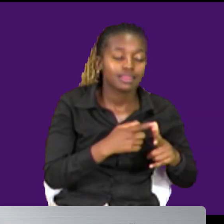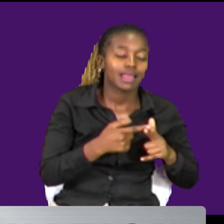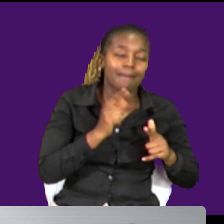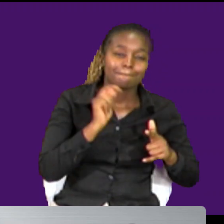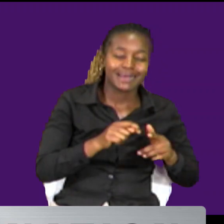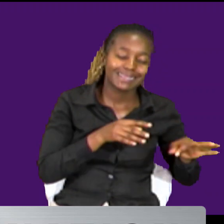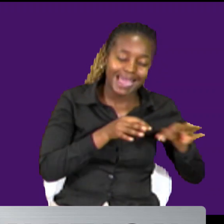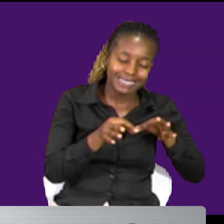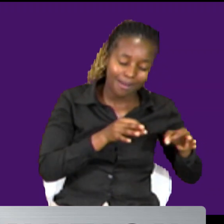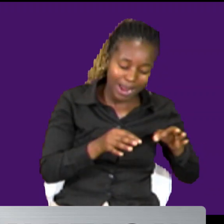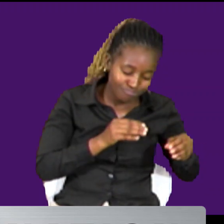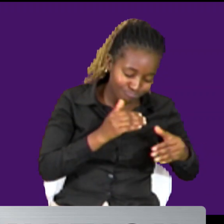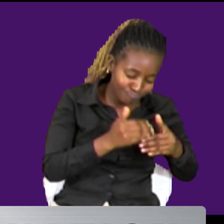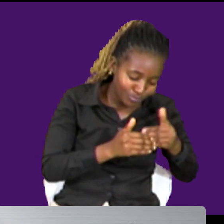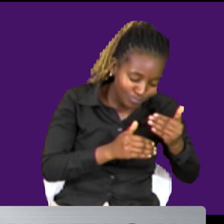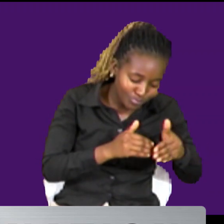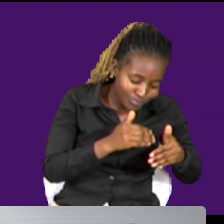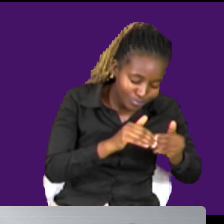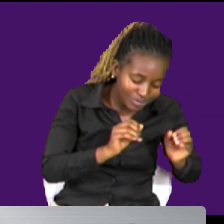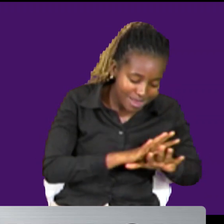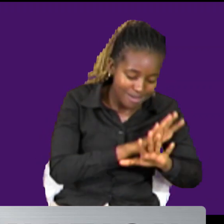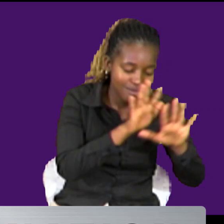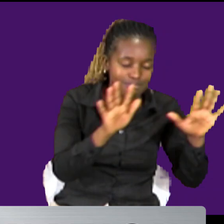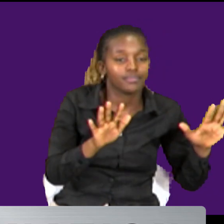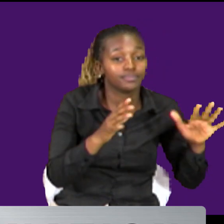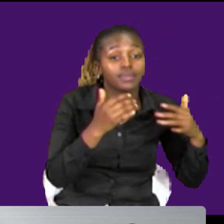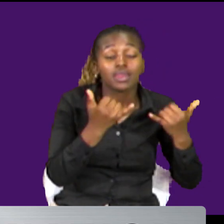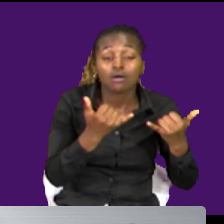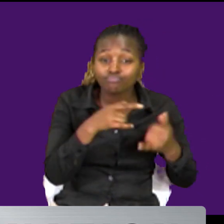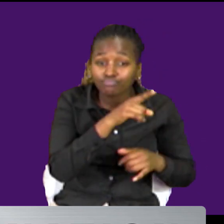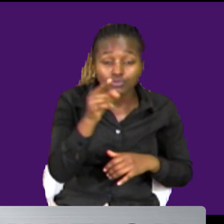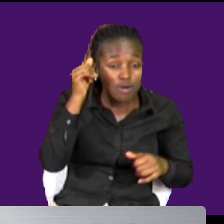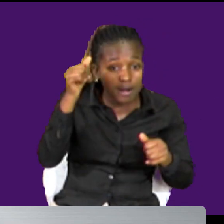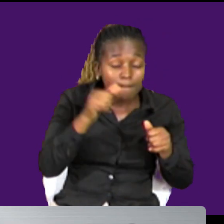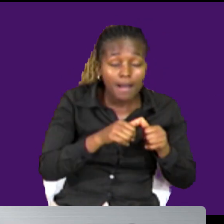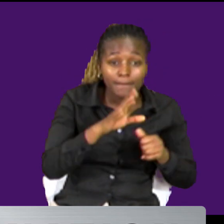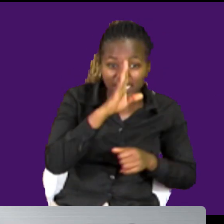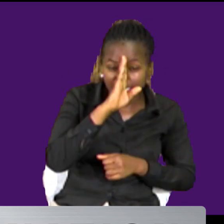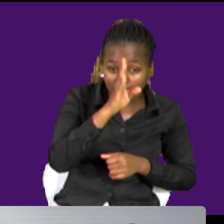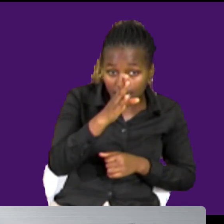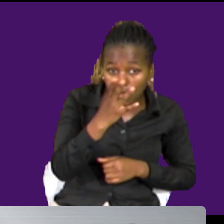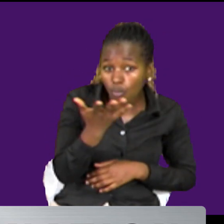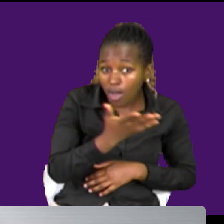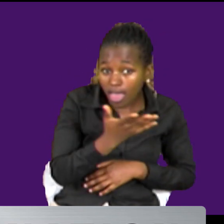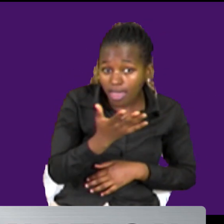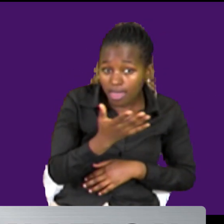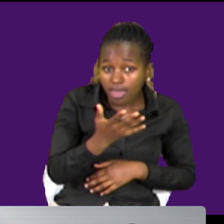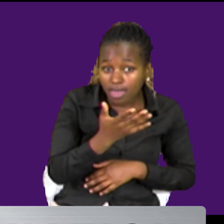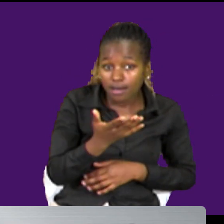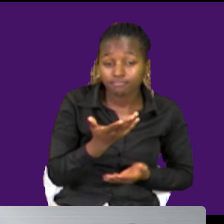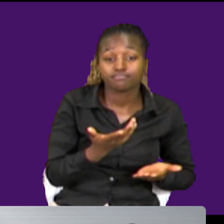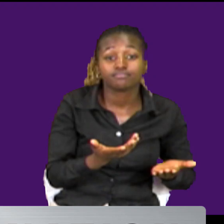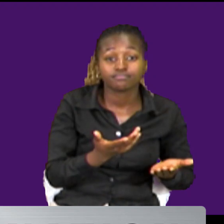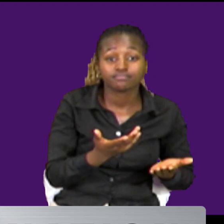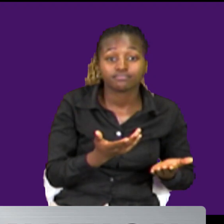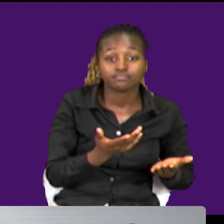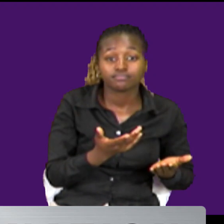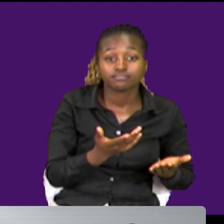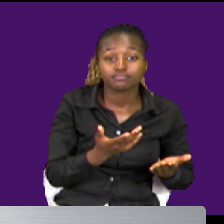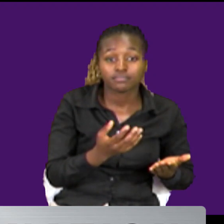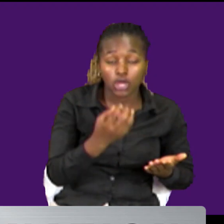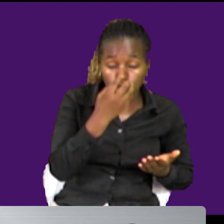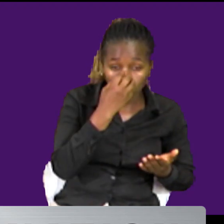it. Right. On Sunday, can you remember where the head of state was? Jesus Winners Church. You say that? Yes, Jesus. I